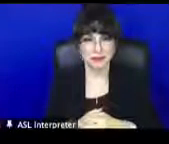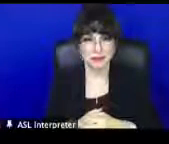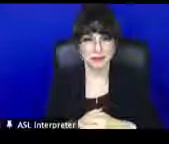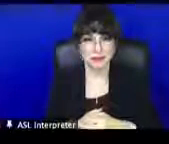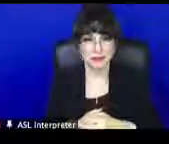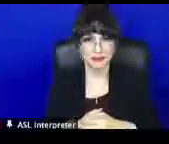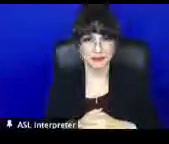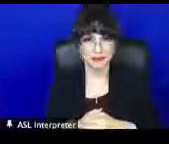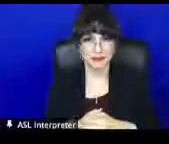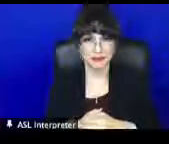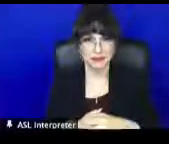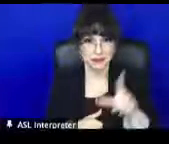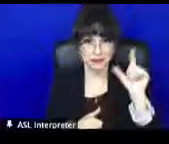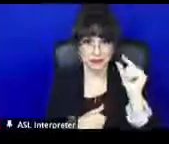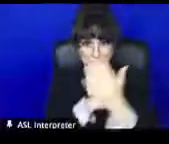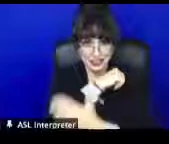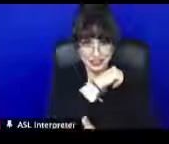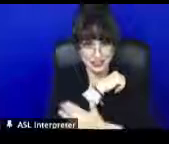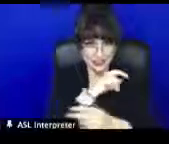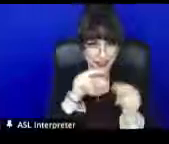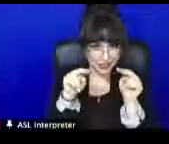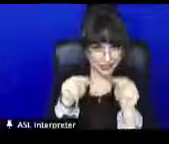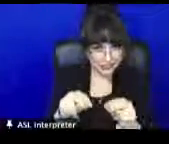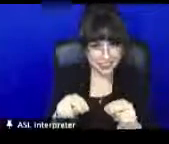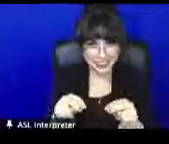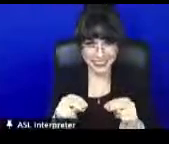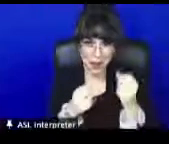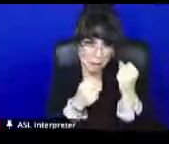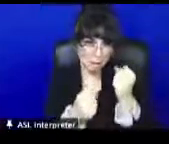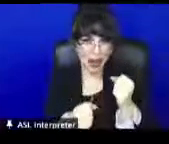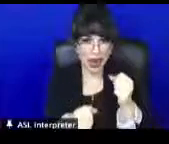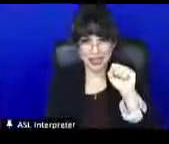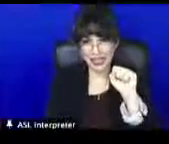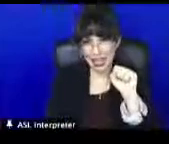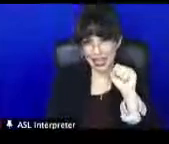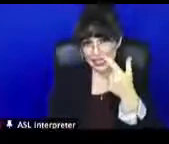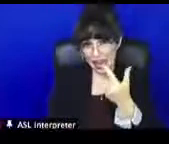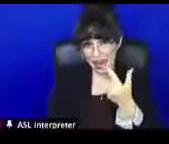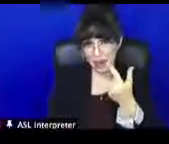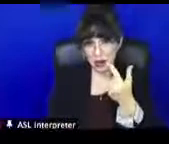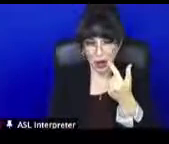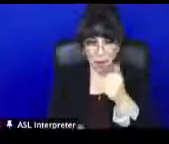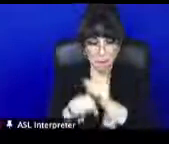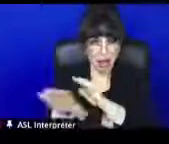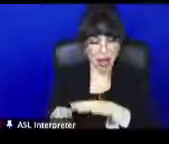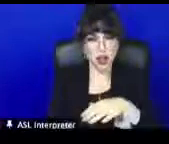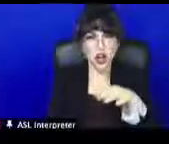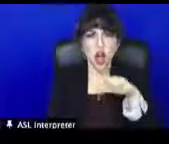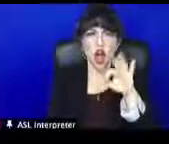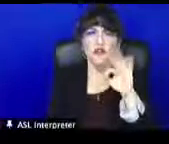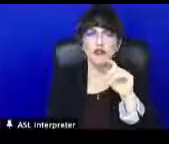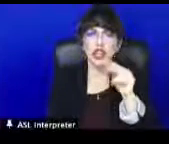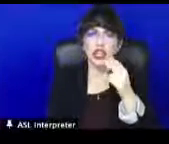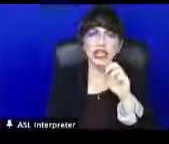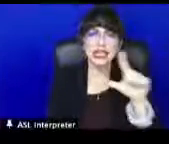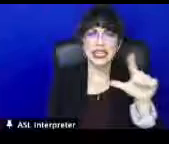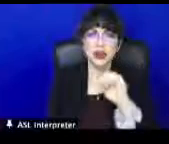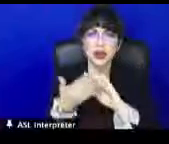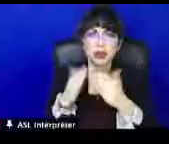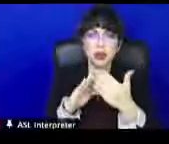And within Los Angeles County, we need to look at the mighty San Gabriel Mountains and the communities, foothill communities below them,